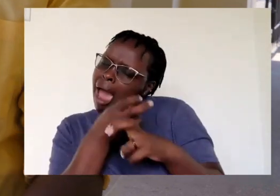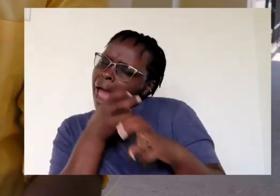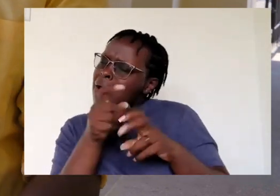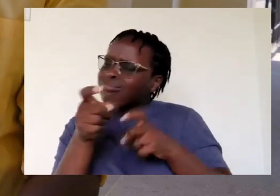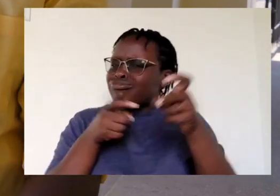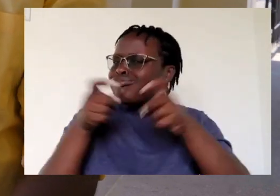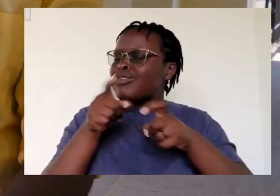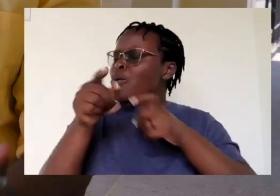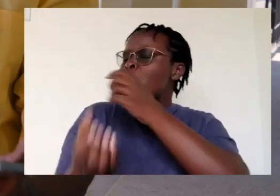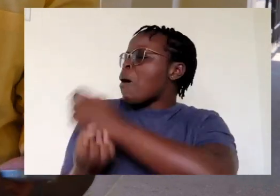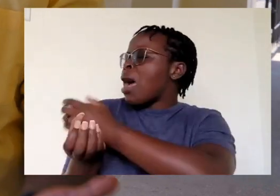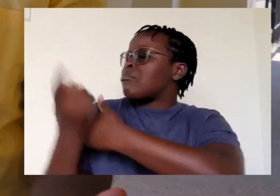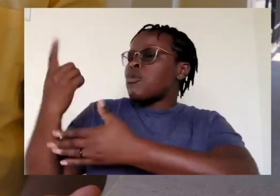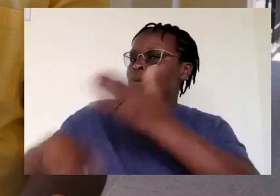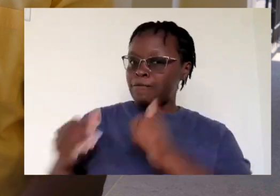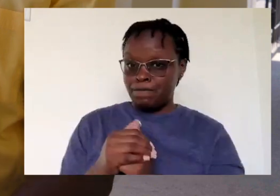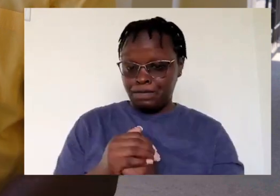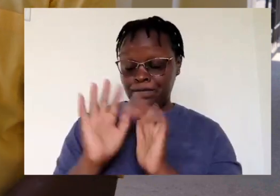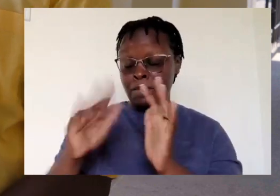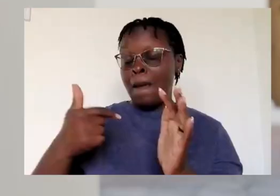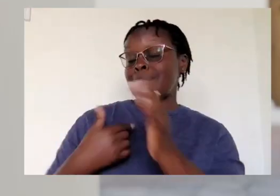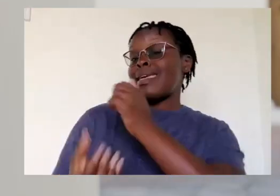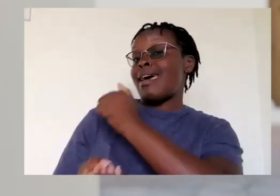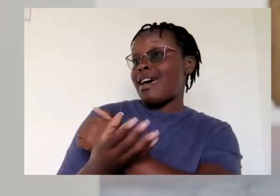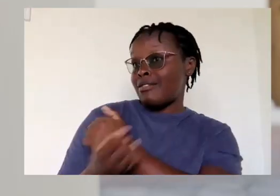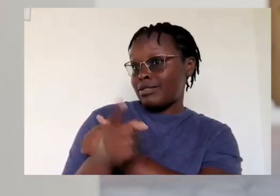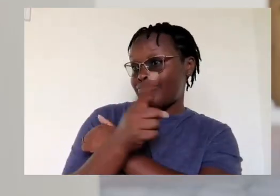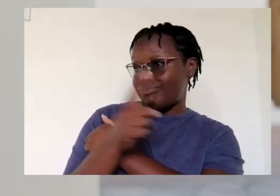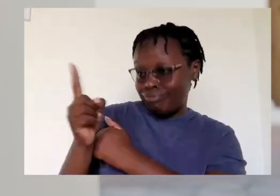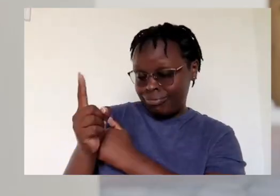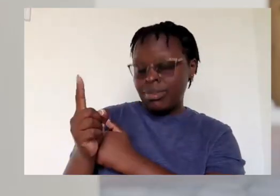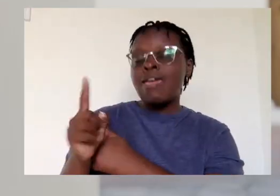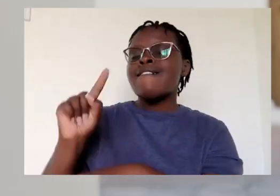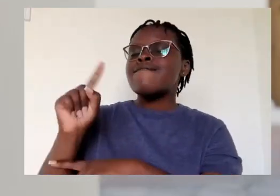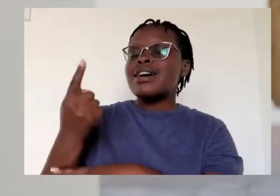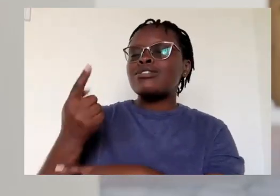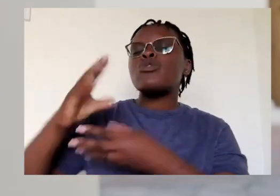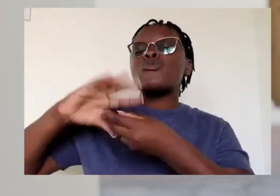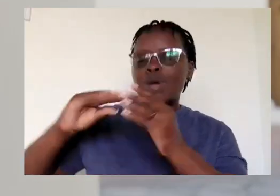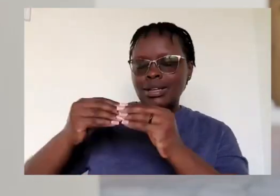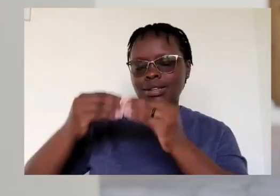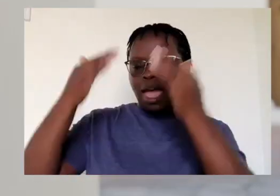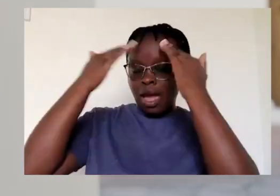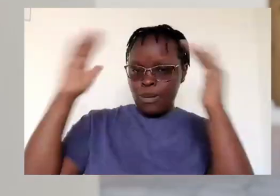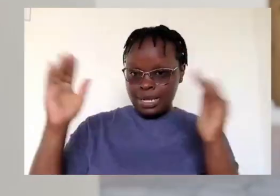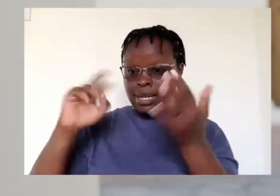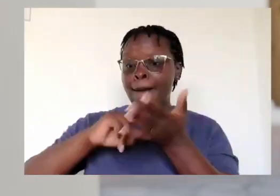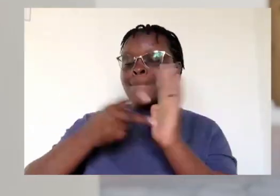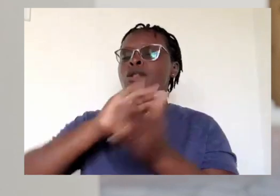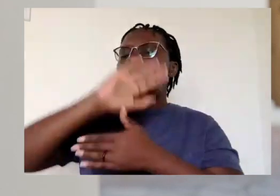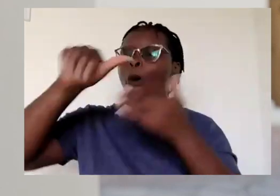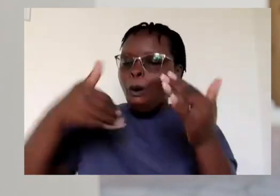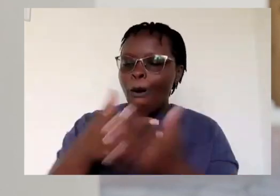such platforms. What would you advise them? What I would advise is for us to be able, first of all, to create awareness so